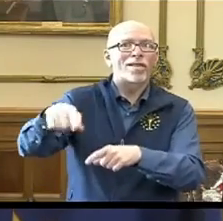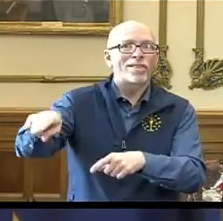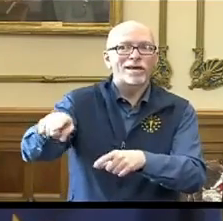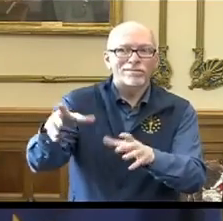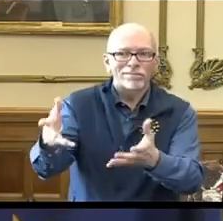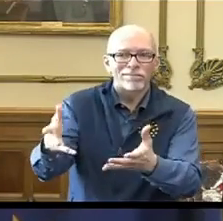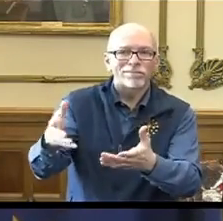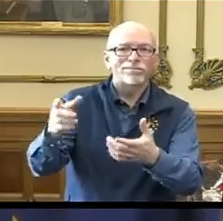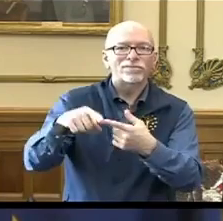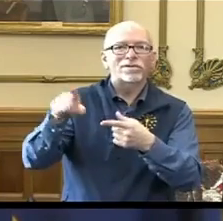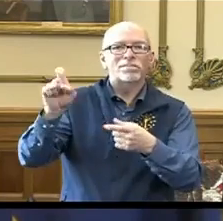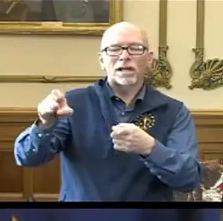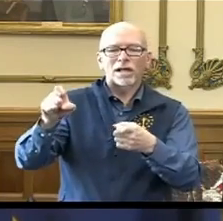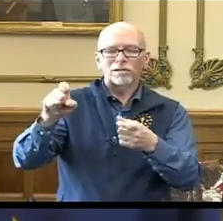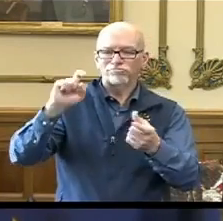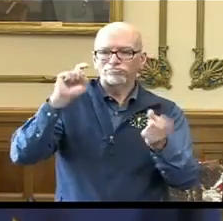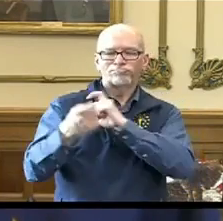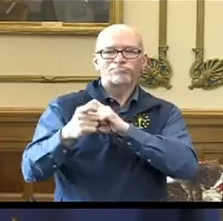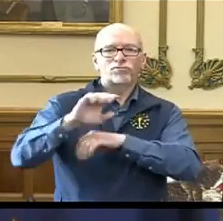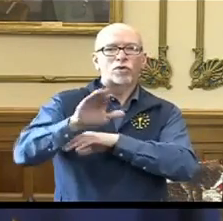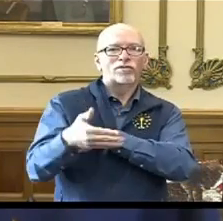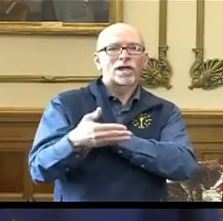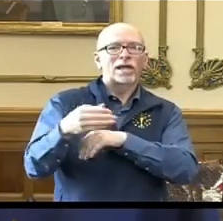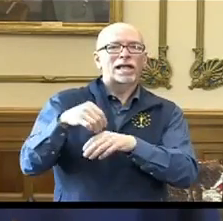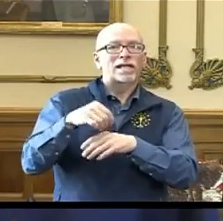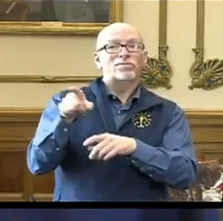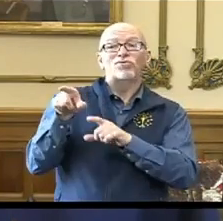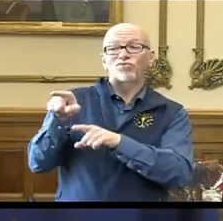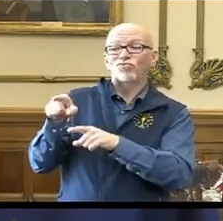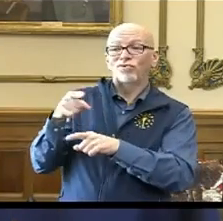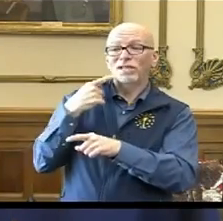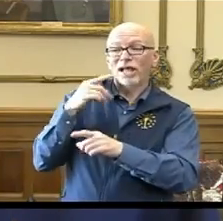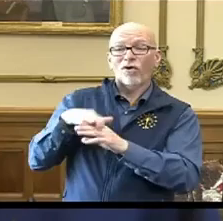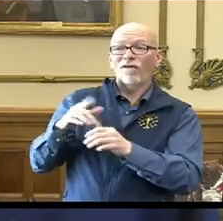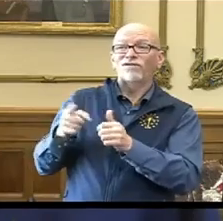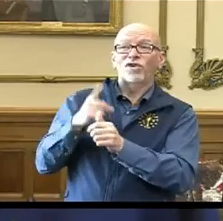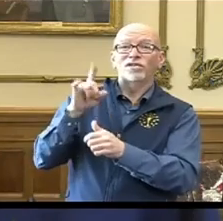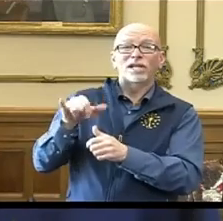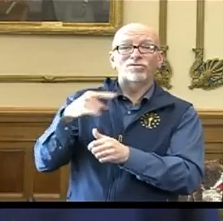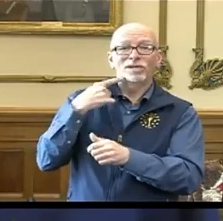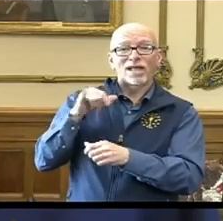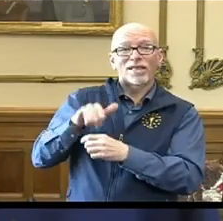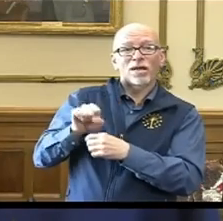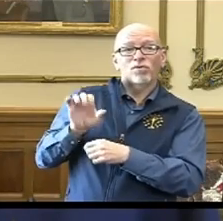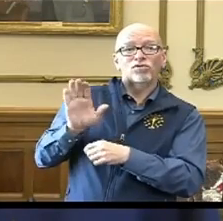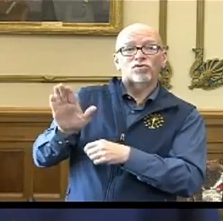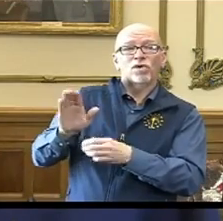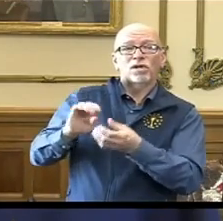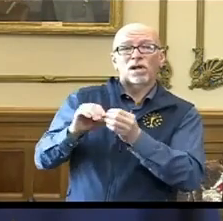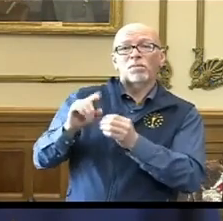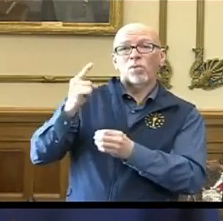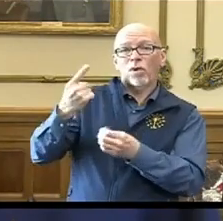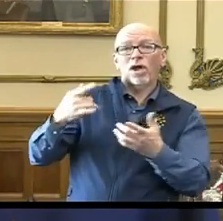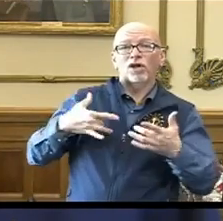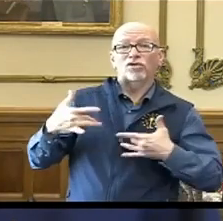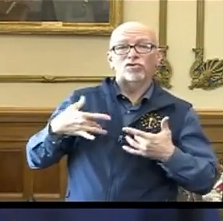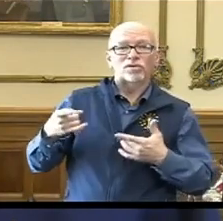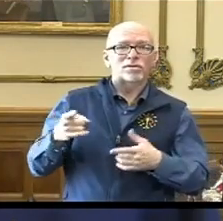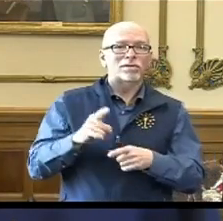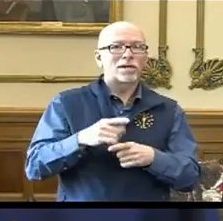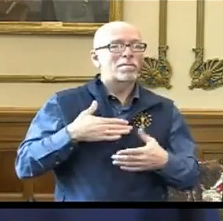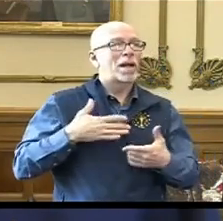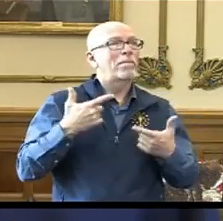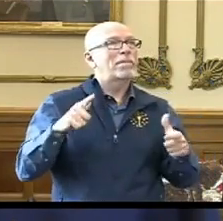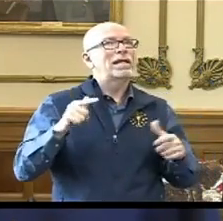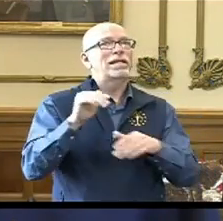turn and burn overnight in an area that you said on day one this was your number one concern. Yeah, my biggest